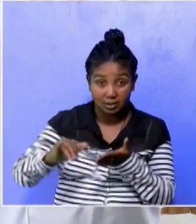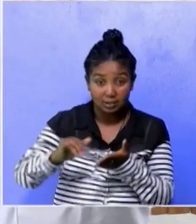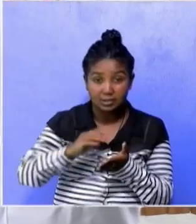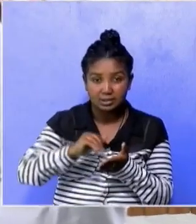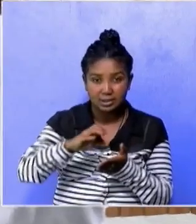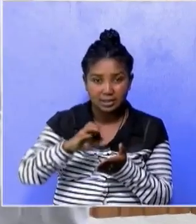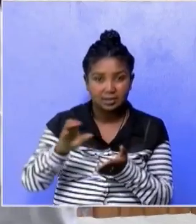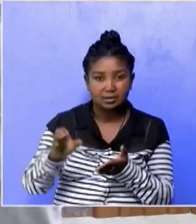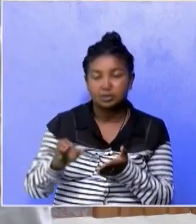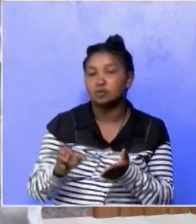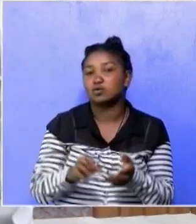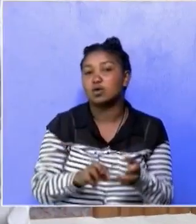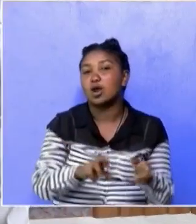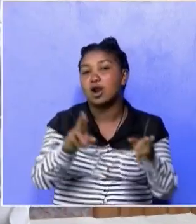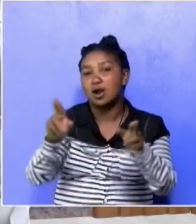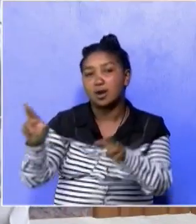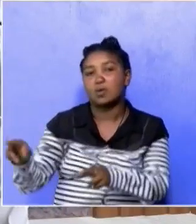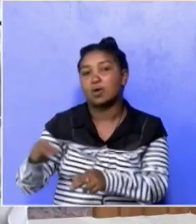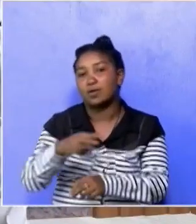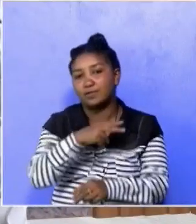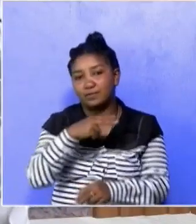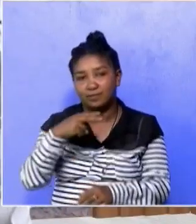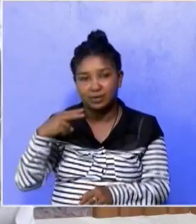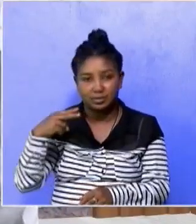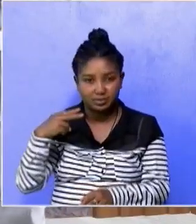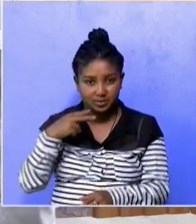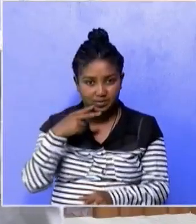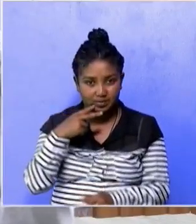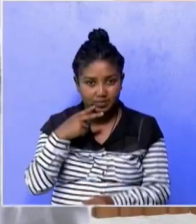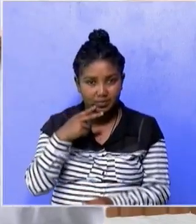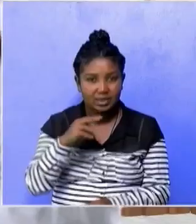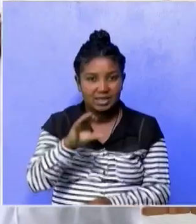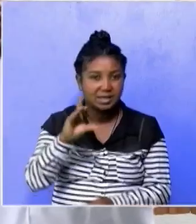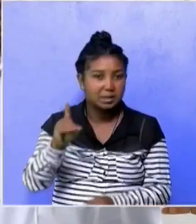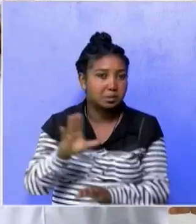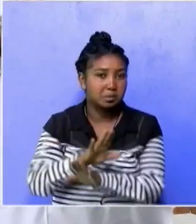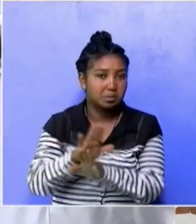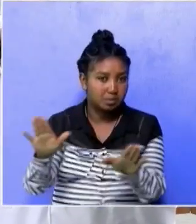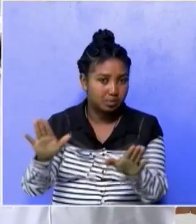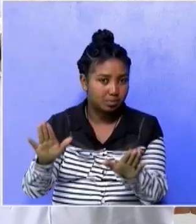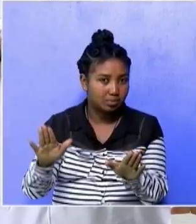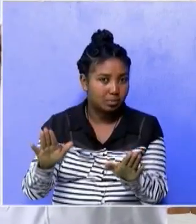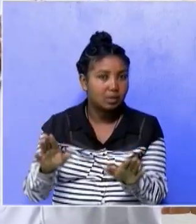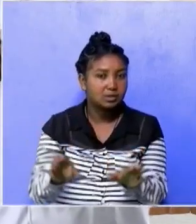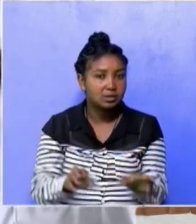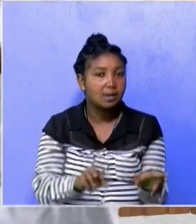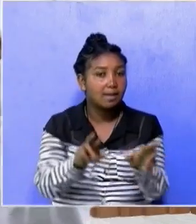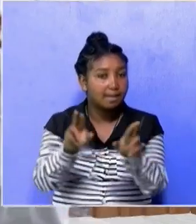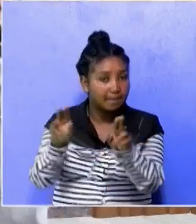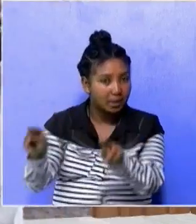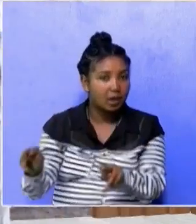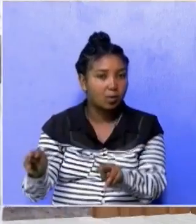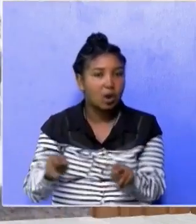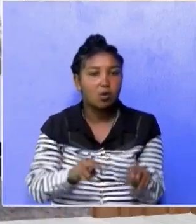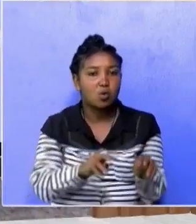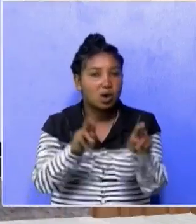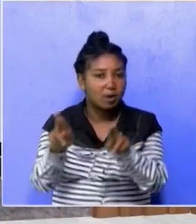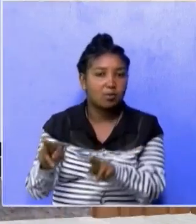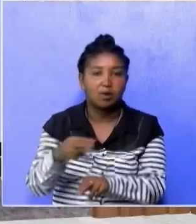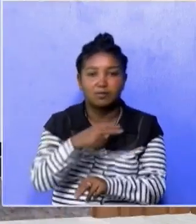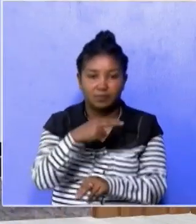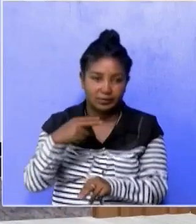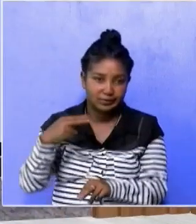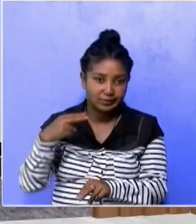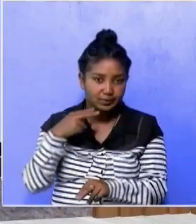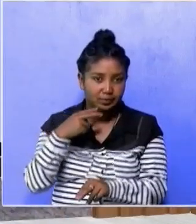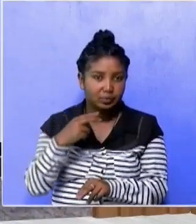right? Yeah, that is a form that is adding AD, still not belongs to the regular form. We